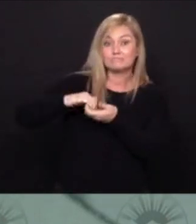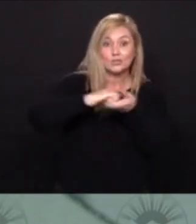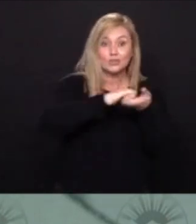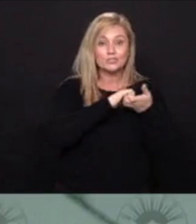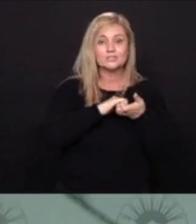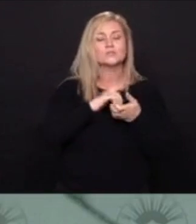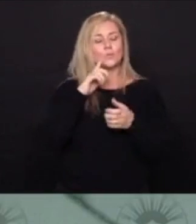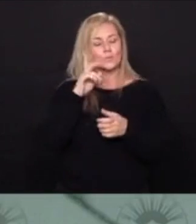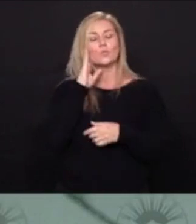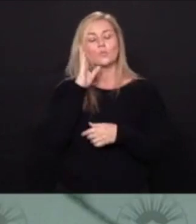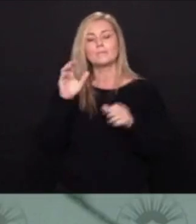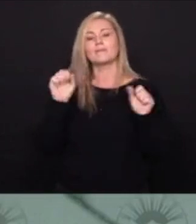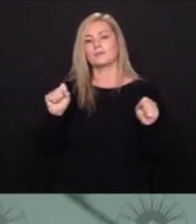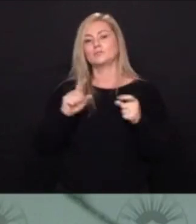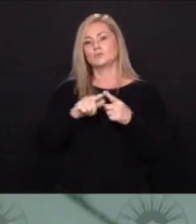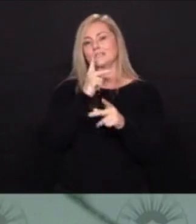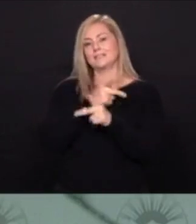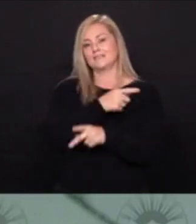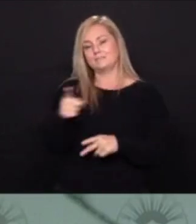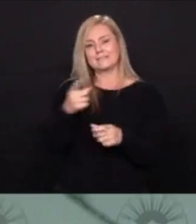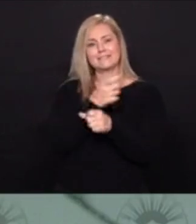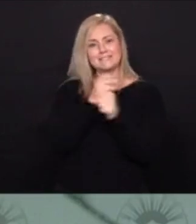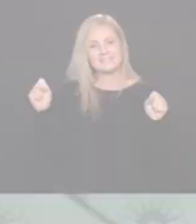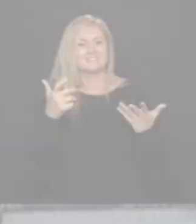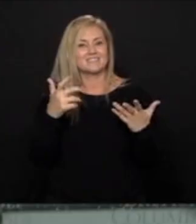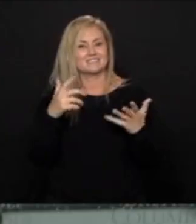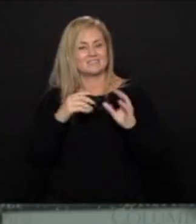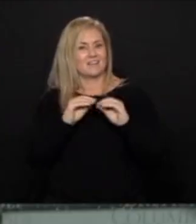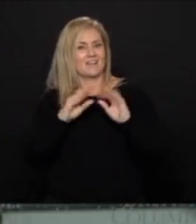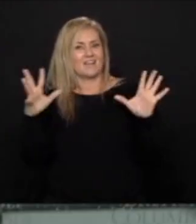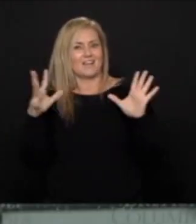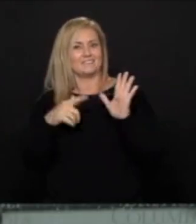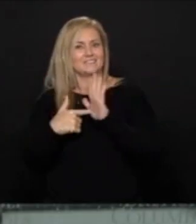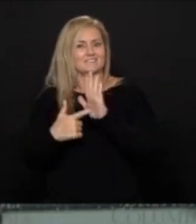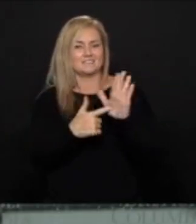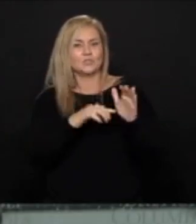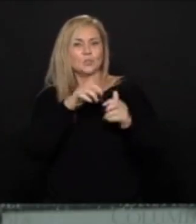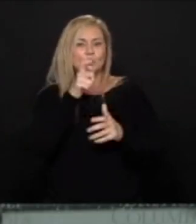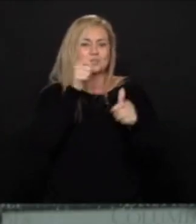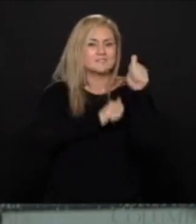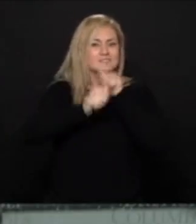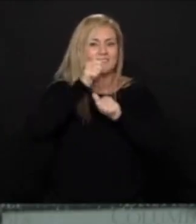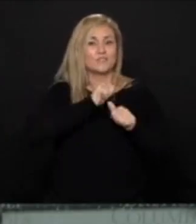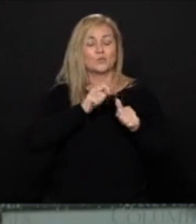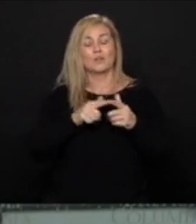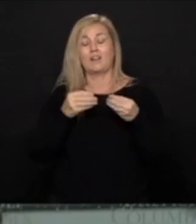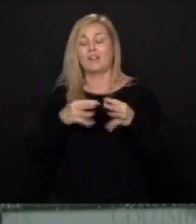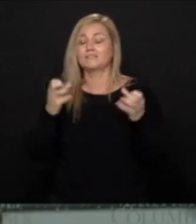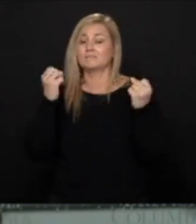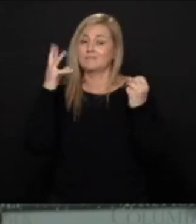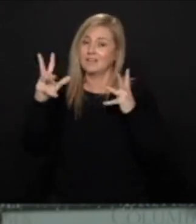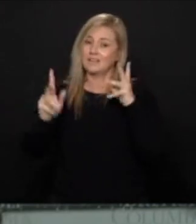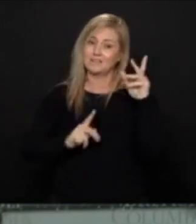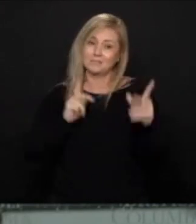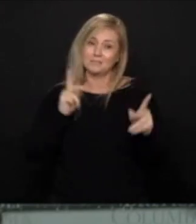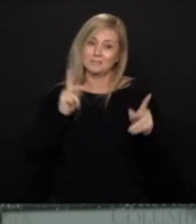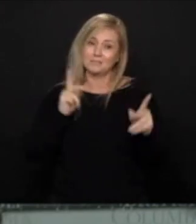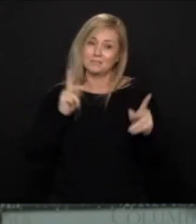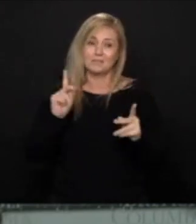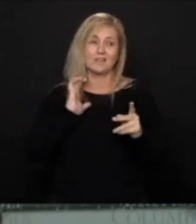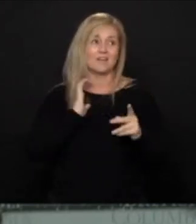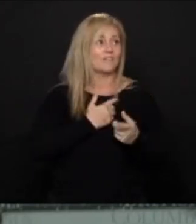and secure during this time of crisis and beyond. We have lost a staggering number of our friends and neighbors and